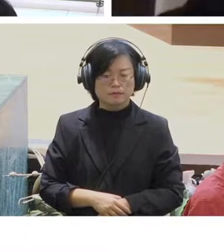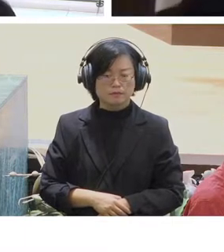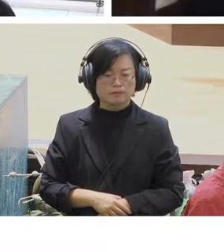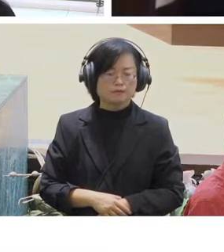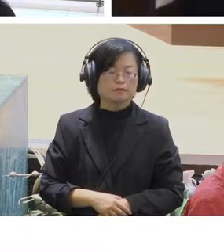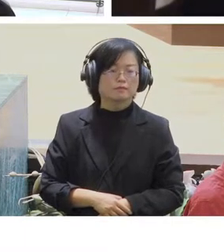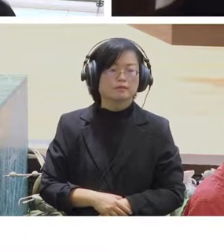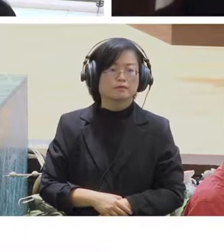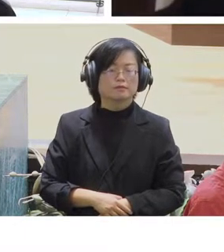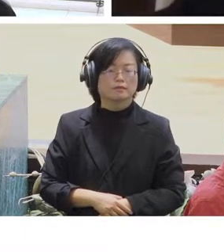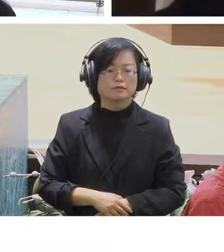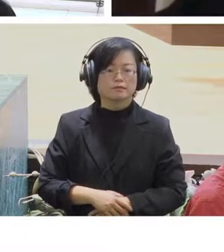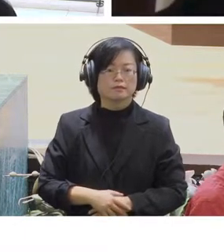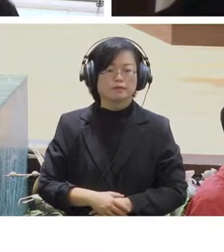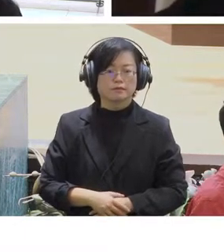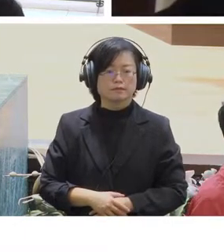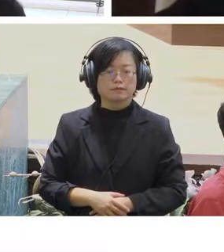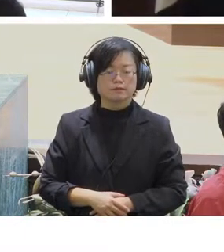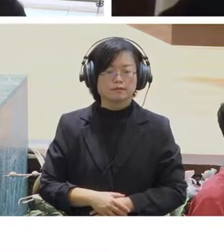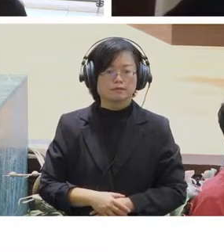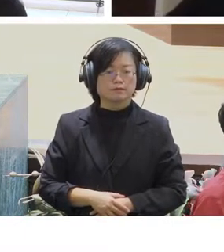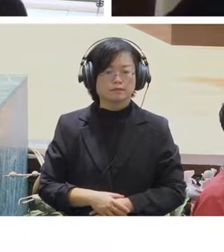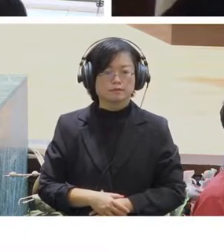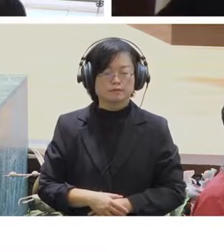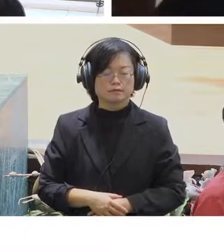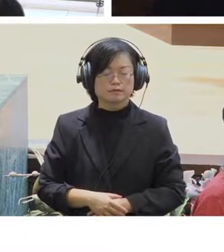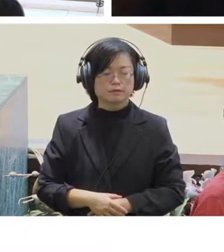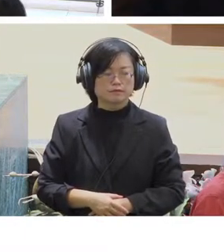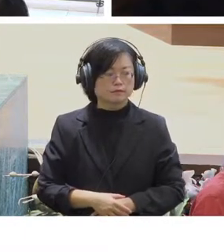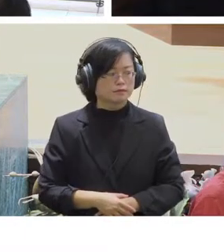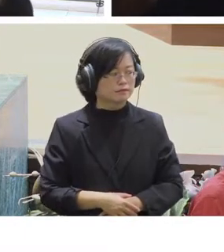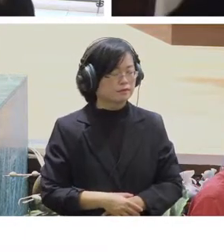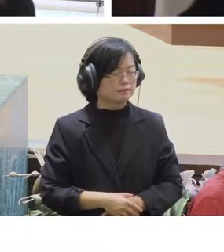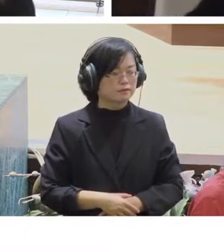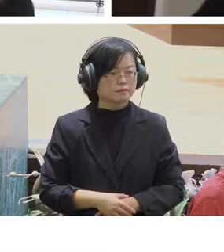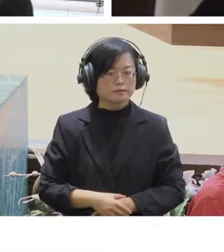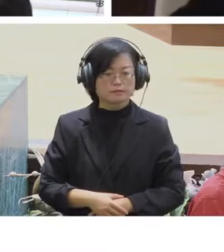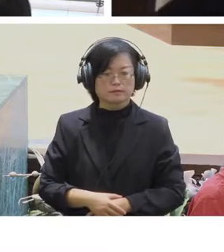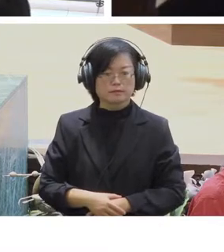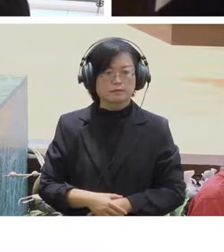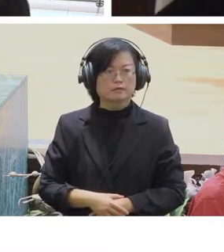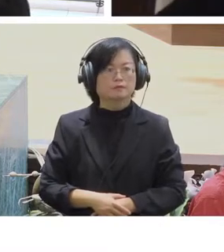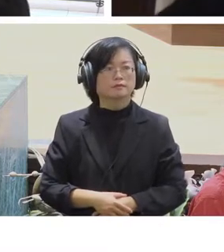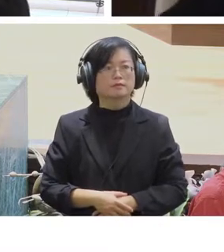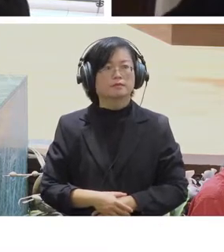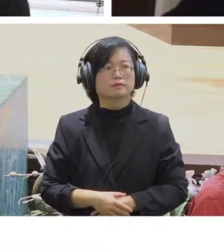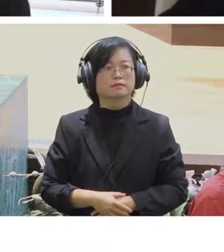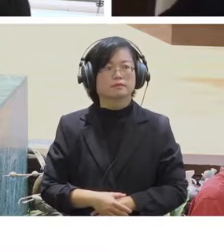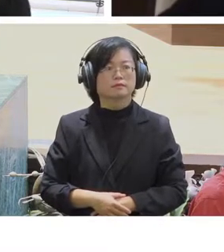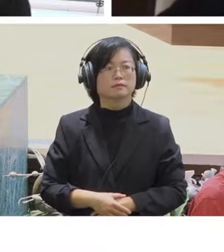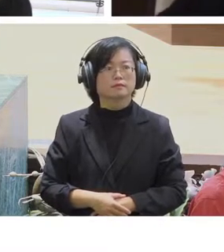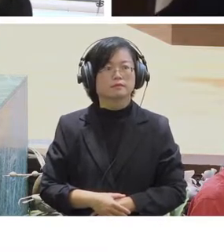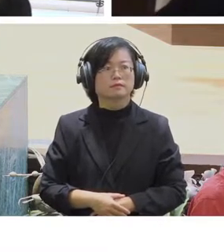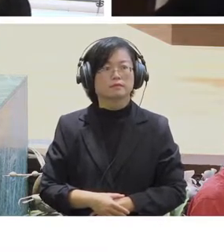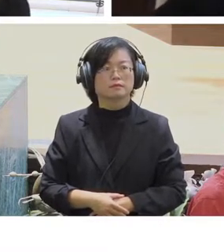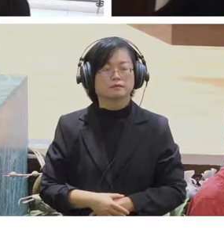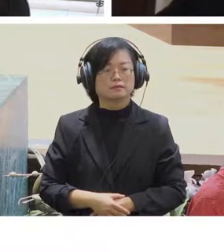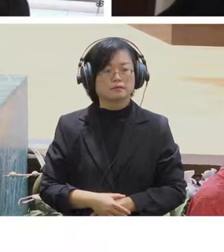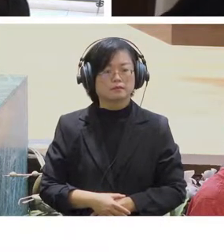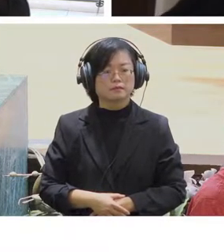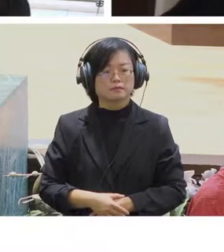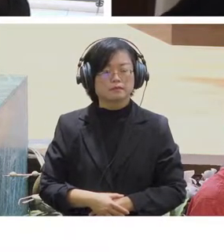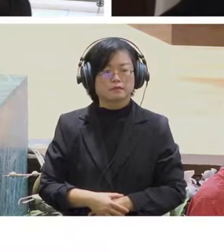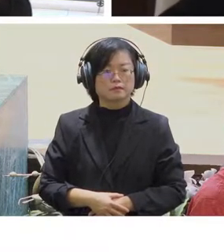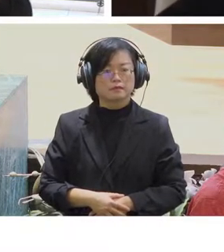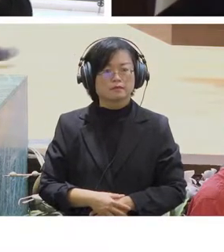about the attitude and conflicts about publishing these strategies in Pakistan. So yes, as I mentioned in my presentation as well, when you're talking